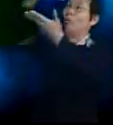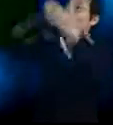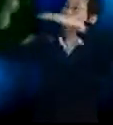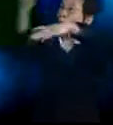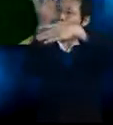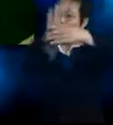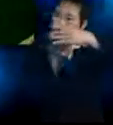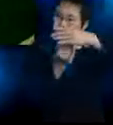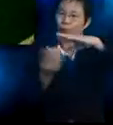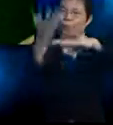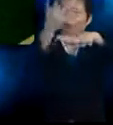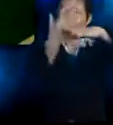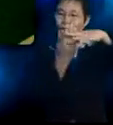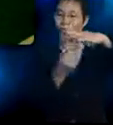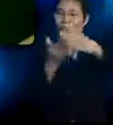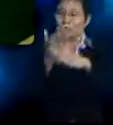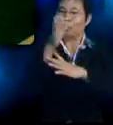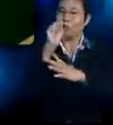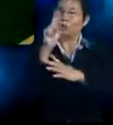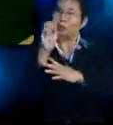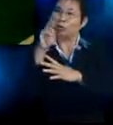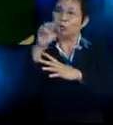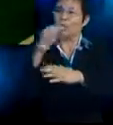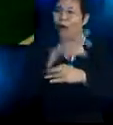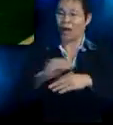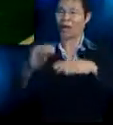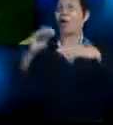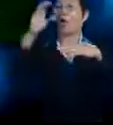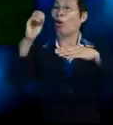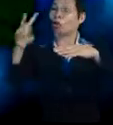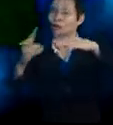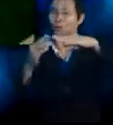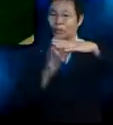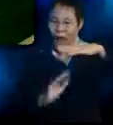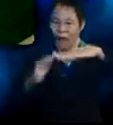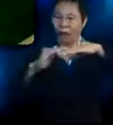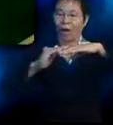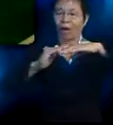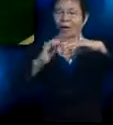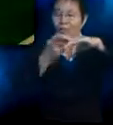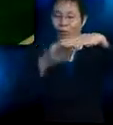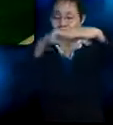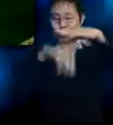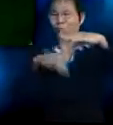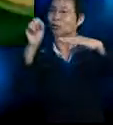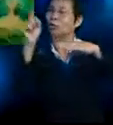diffuses into the leaf through the stoma, and oxygen diffuses out of the leaf via the same route.